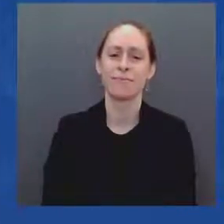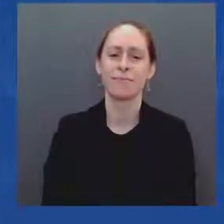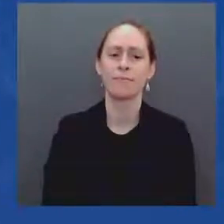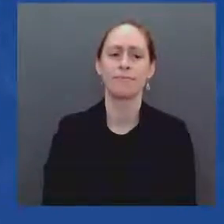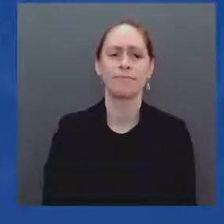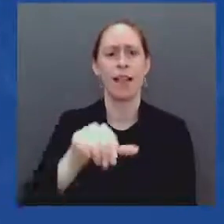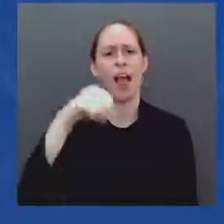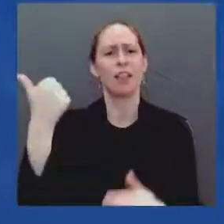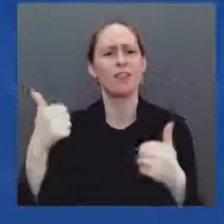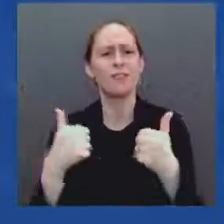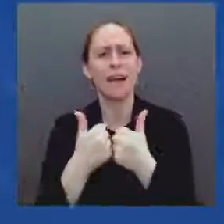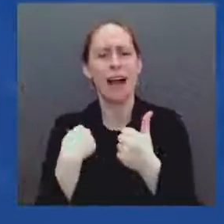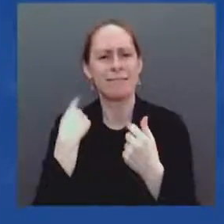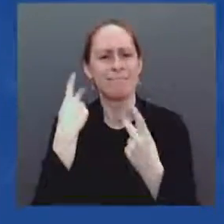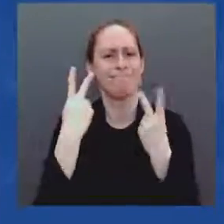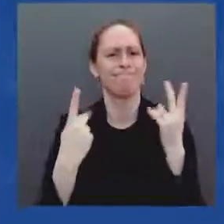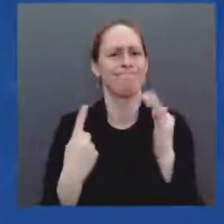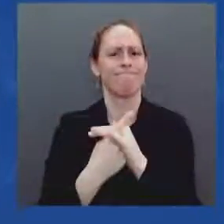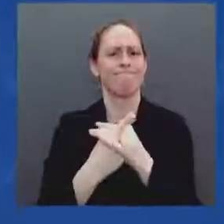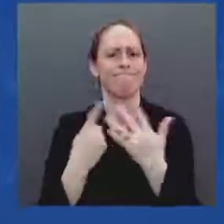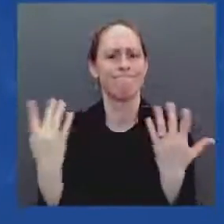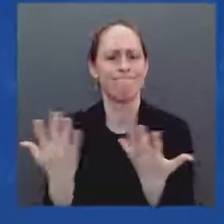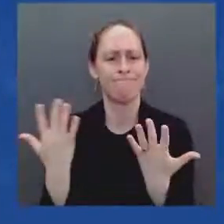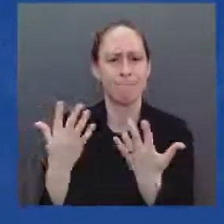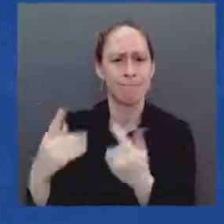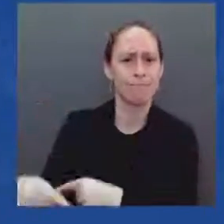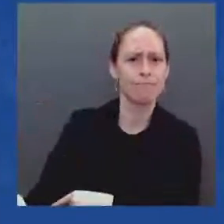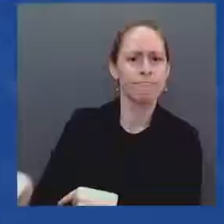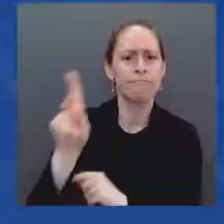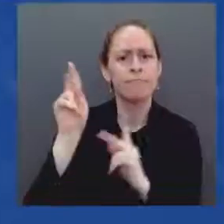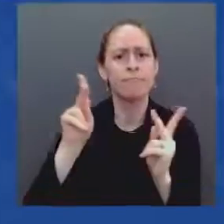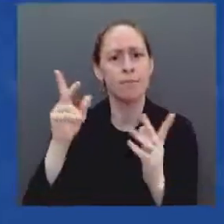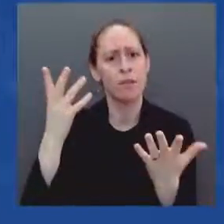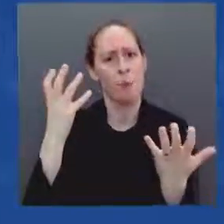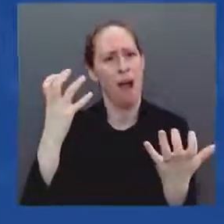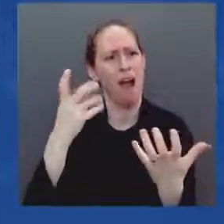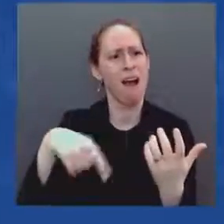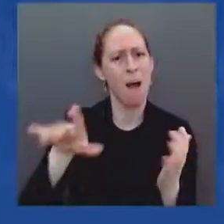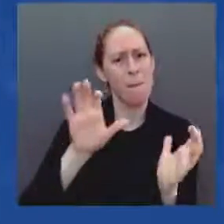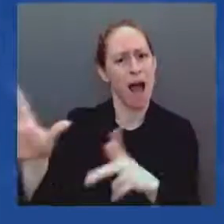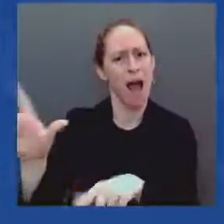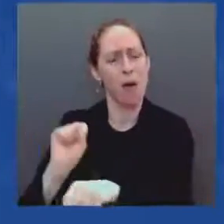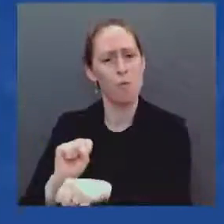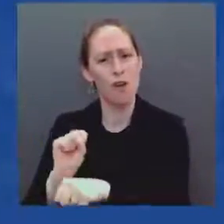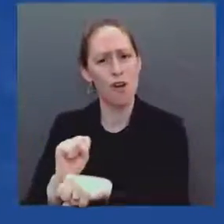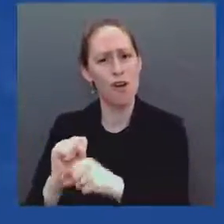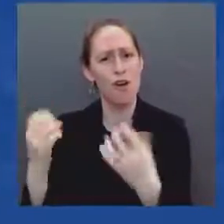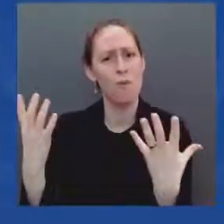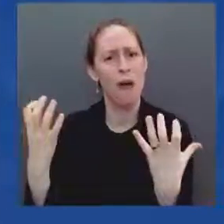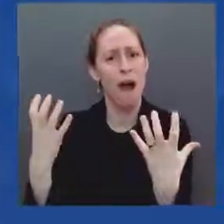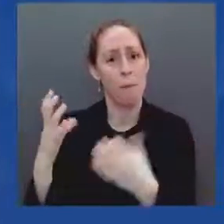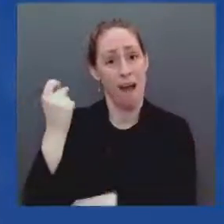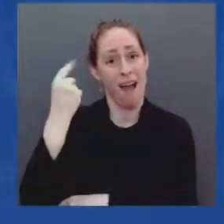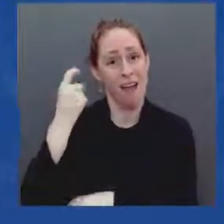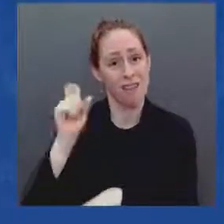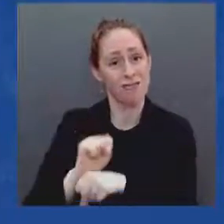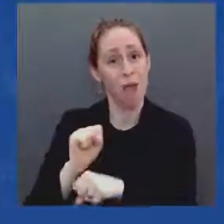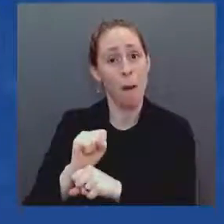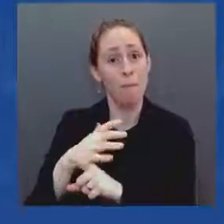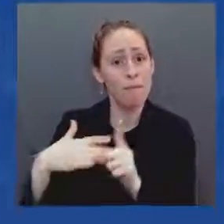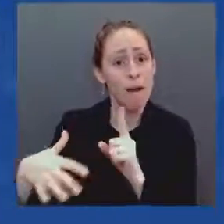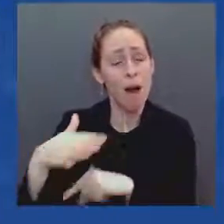with better pay and better working conditions than the ones that they left. The American Rescue